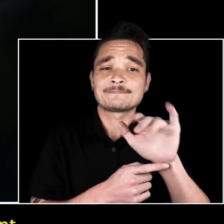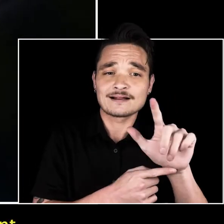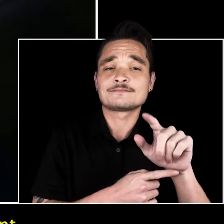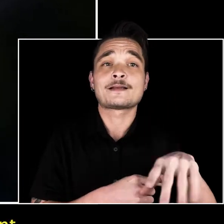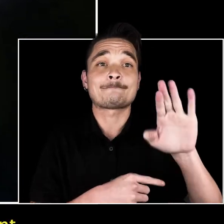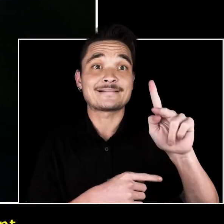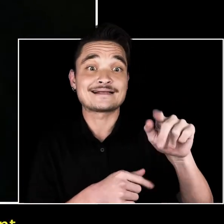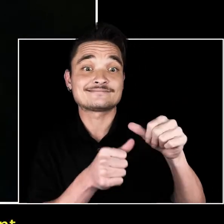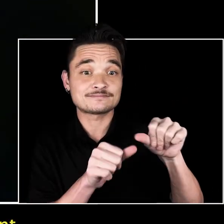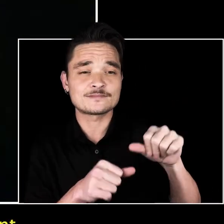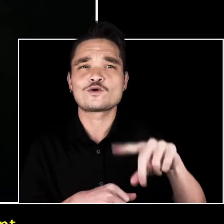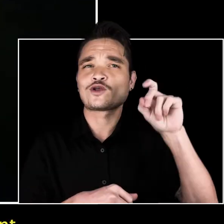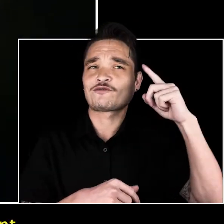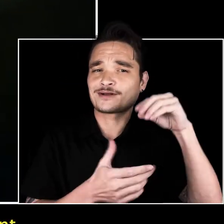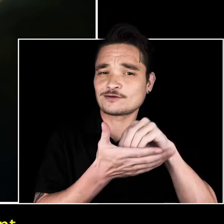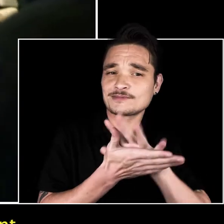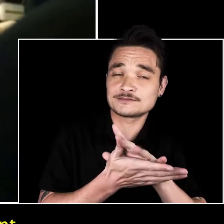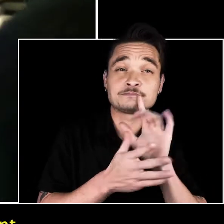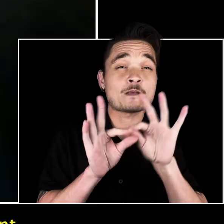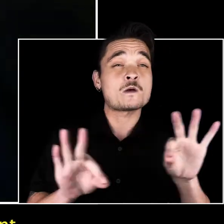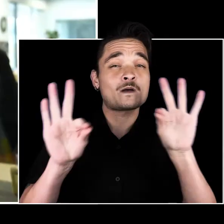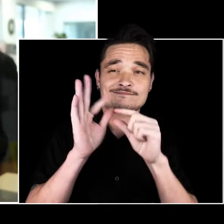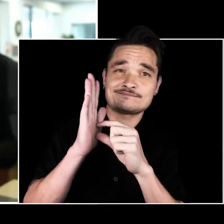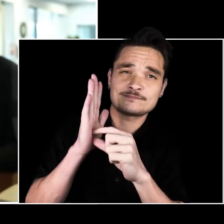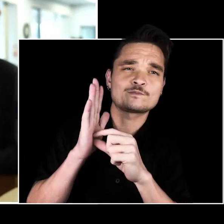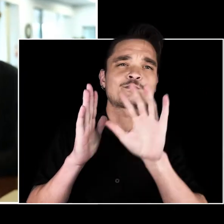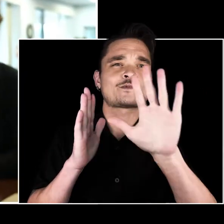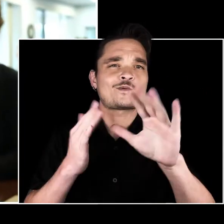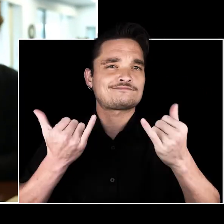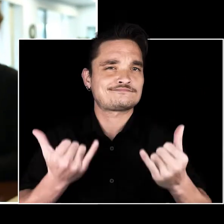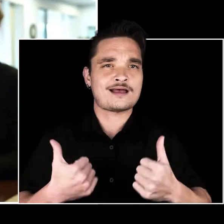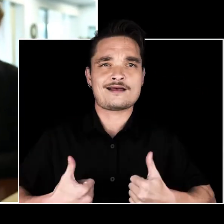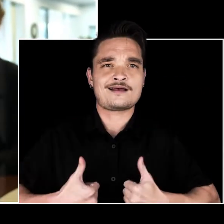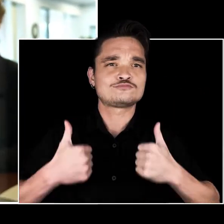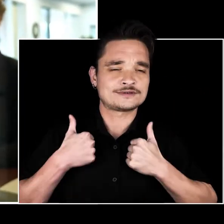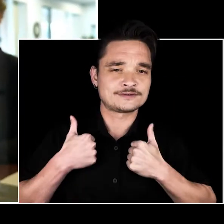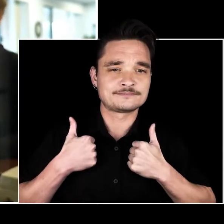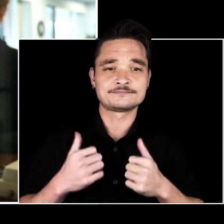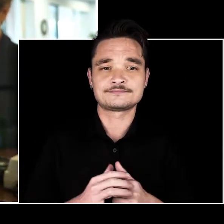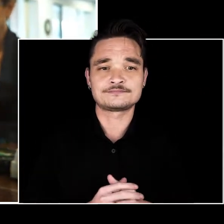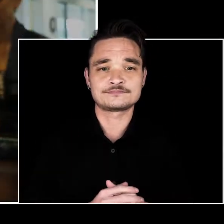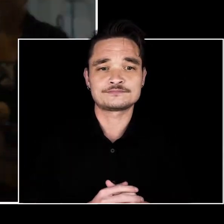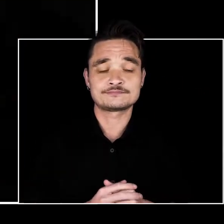utility bill, a current bank statement, or a government document. It needs to have the address where you live now.